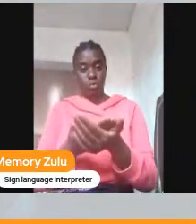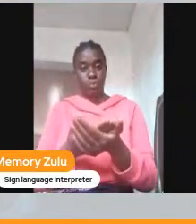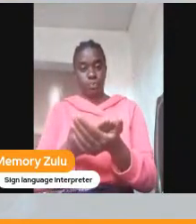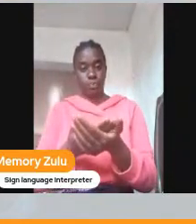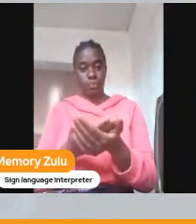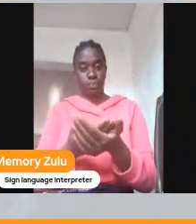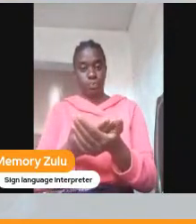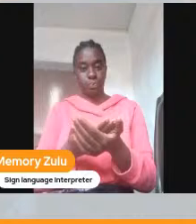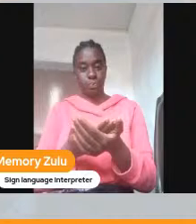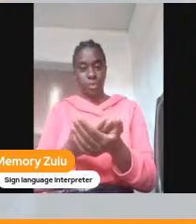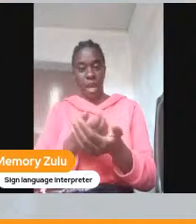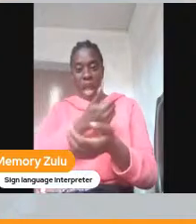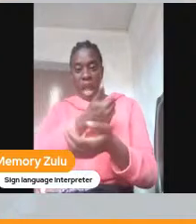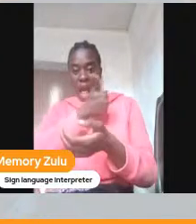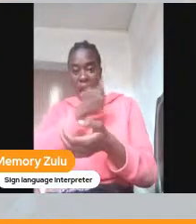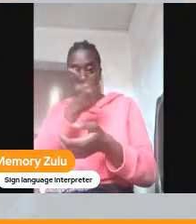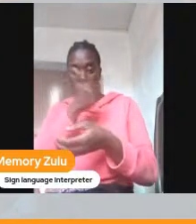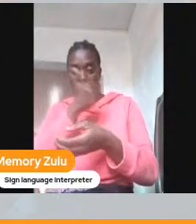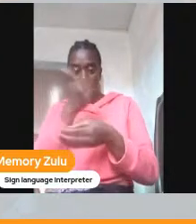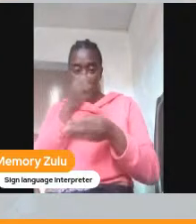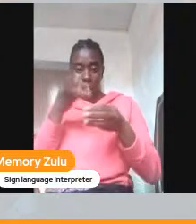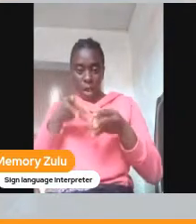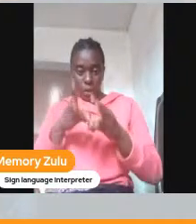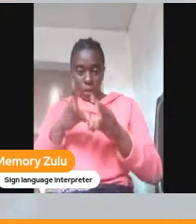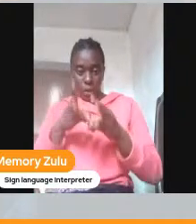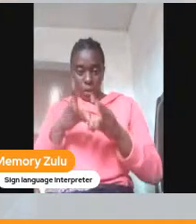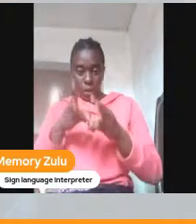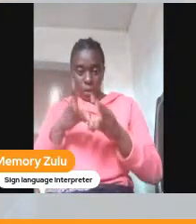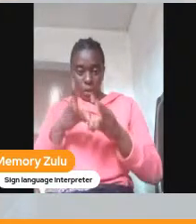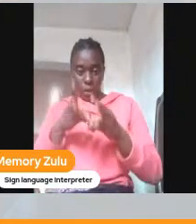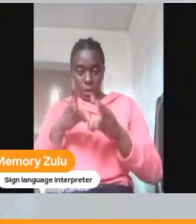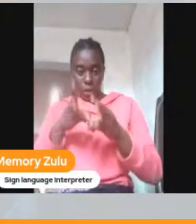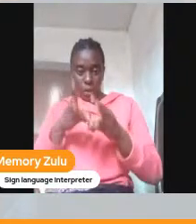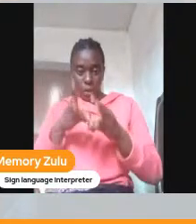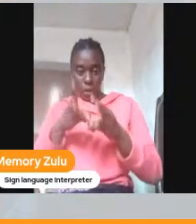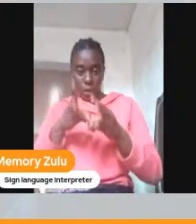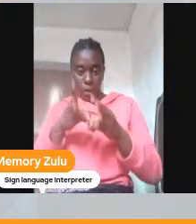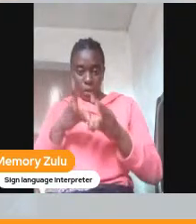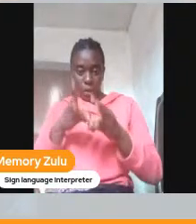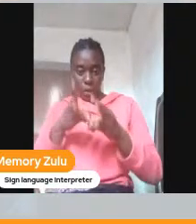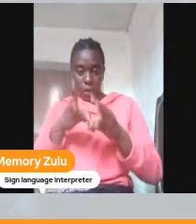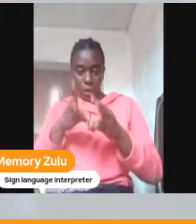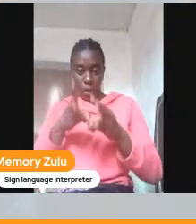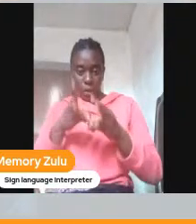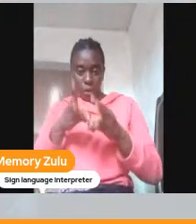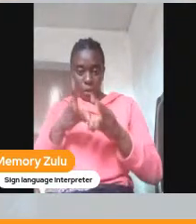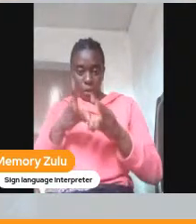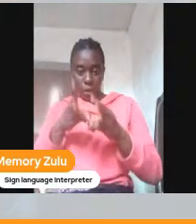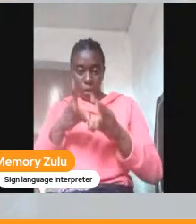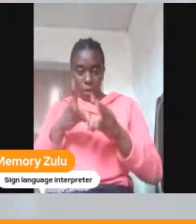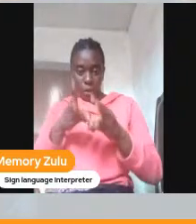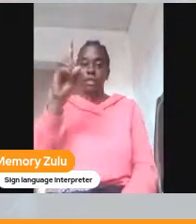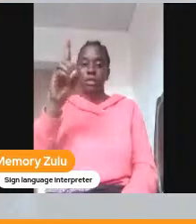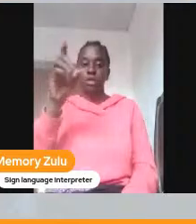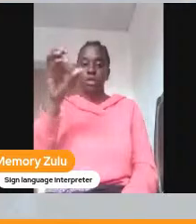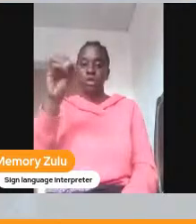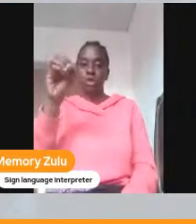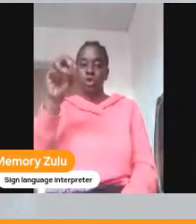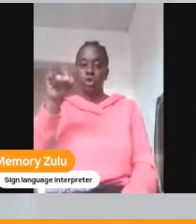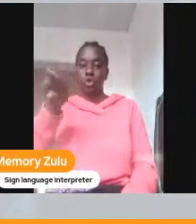the high risk of them getting UTIs. What I mean is inserting something on your private parts.